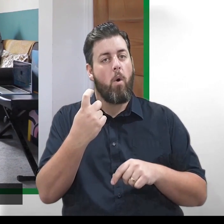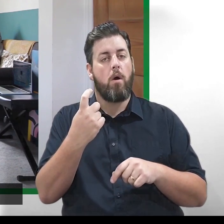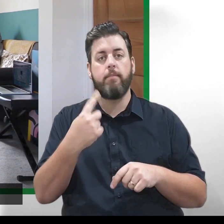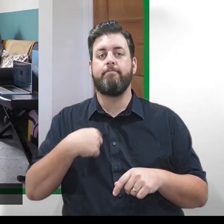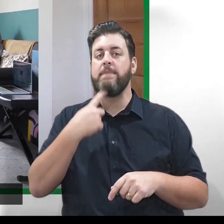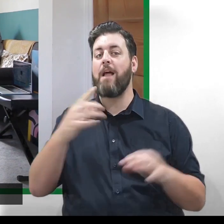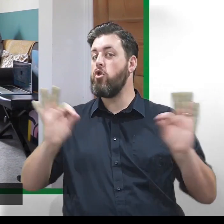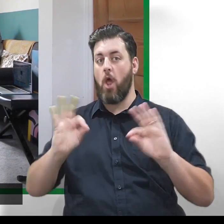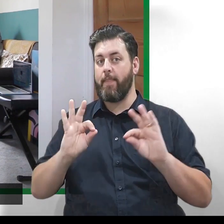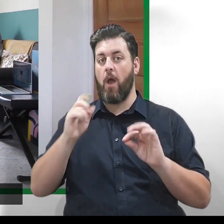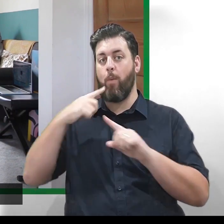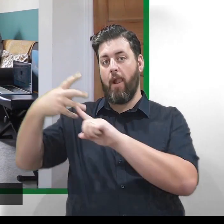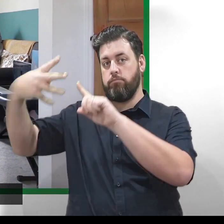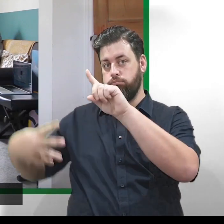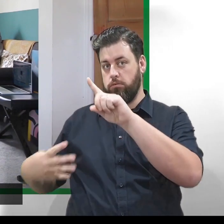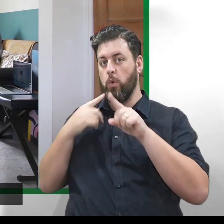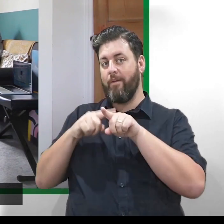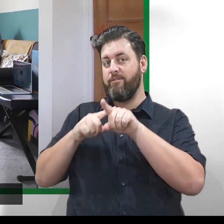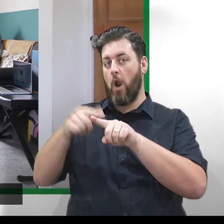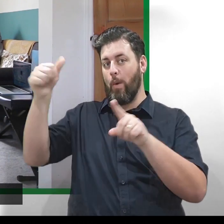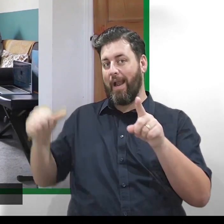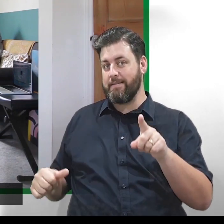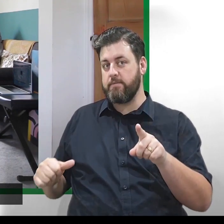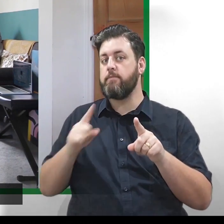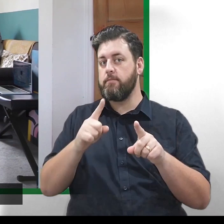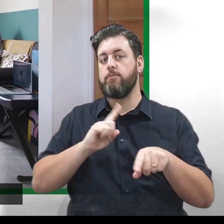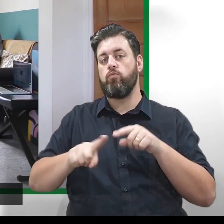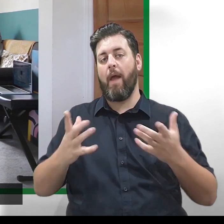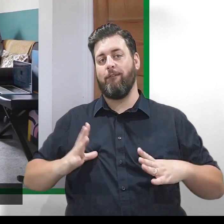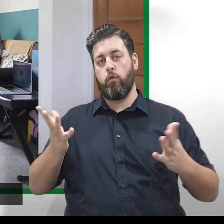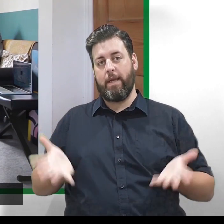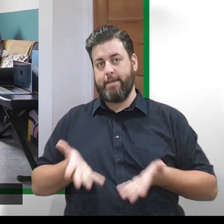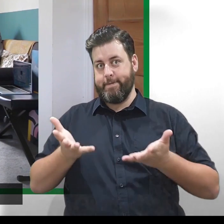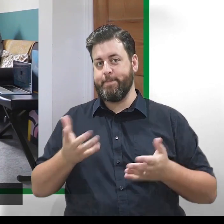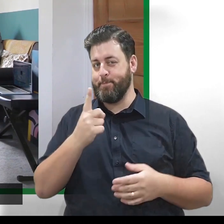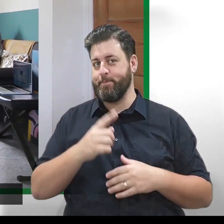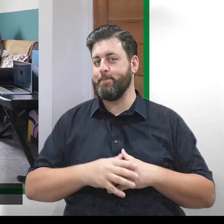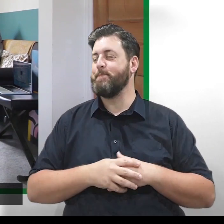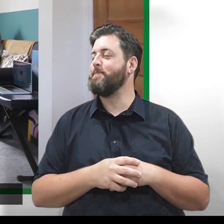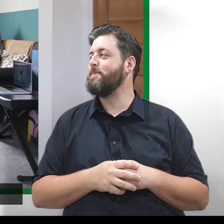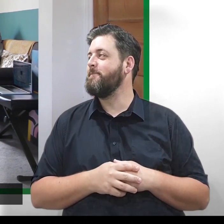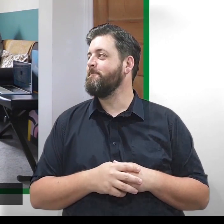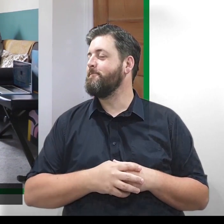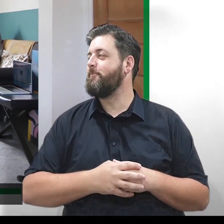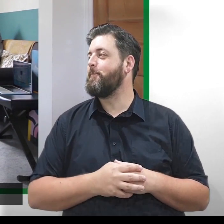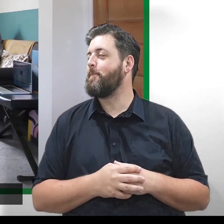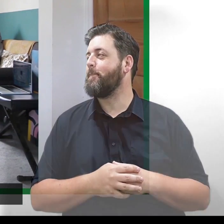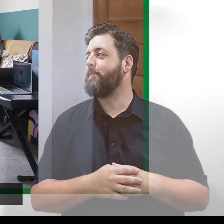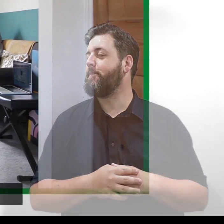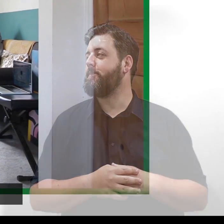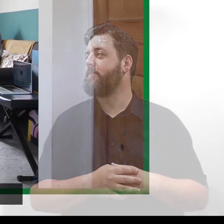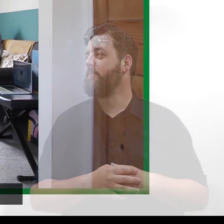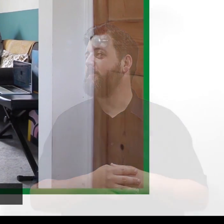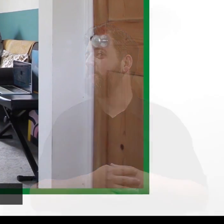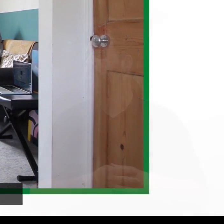time? I'm not going to count us this time, or count us in, but let's just let ourselves free with this one. So here we go, starting position.